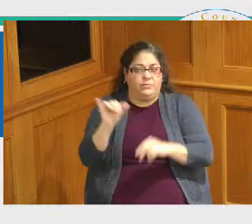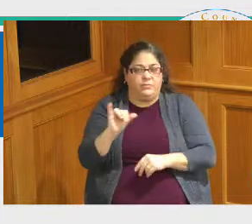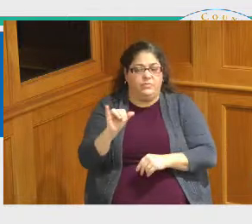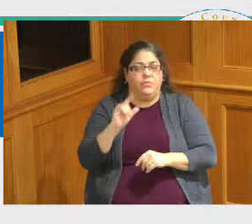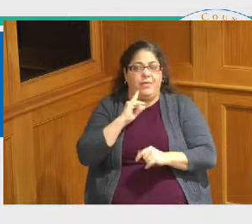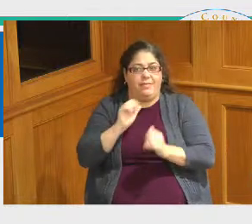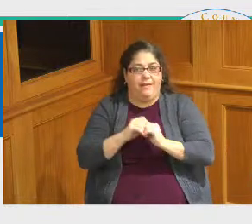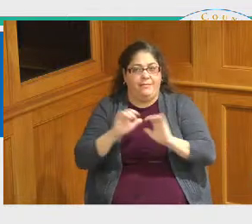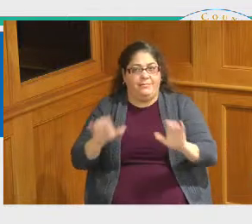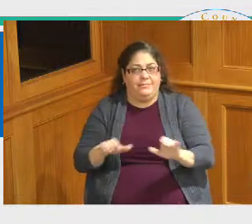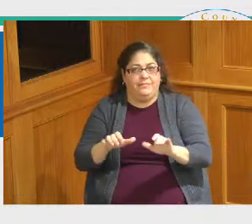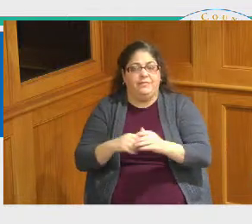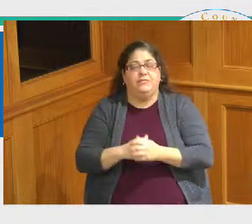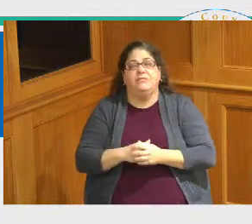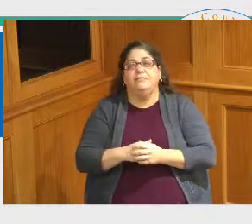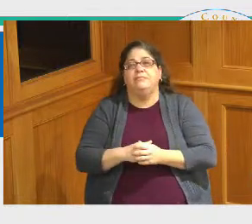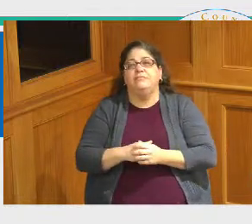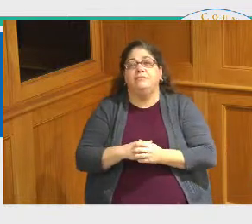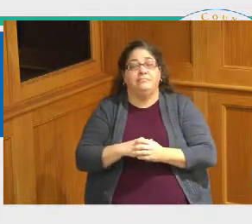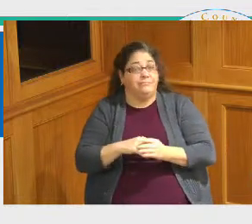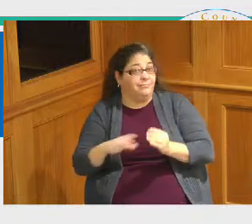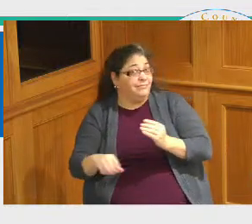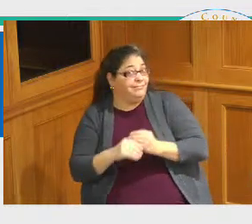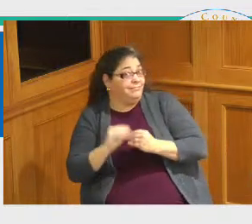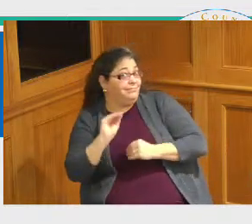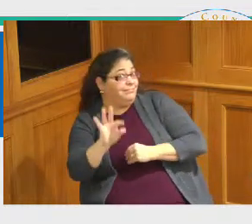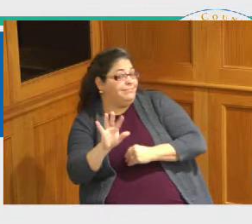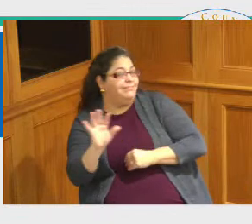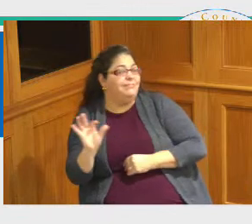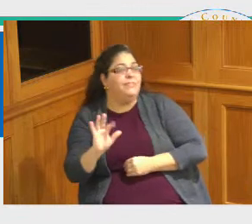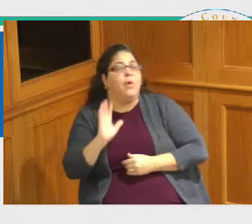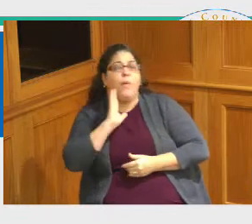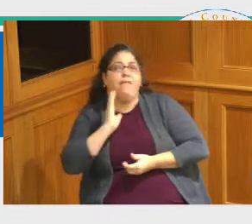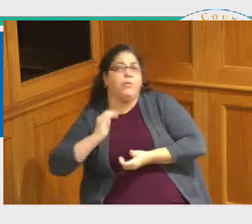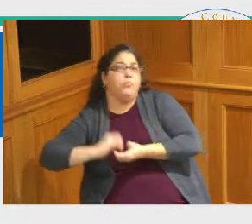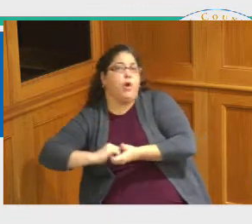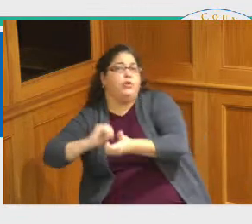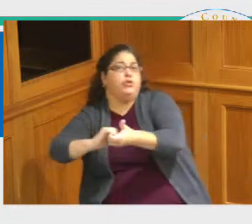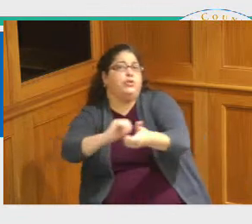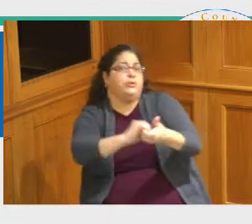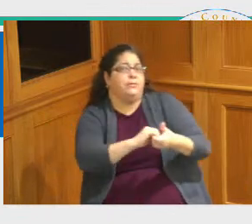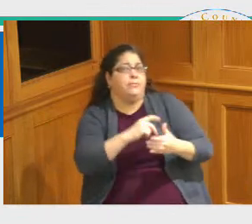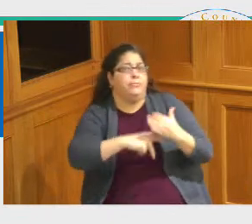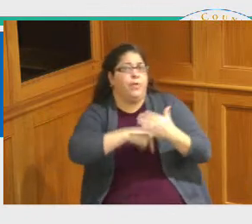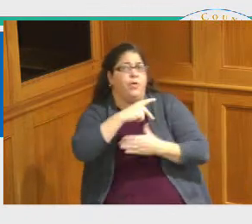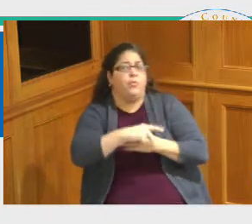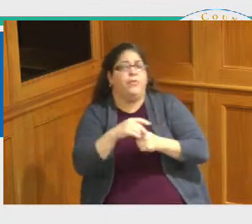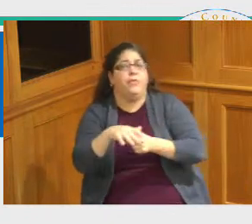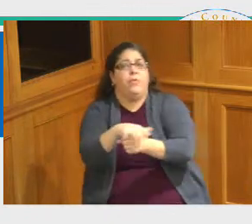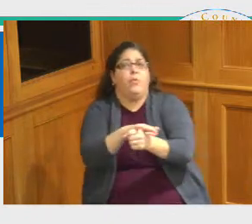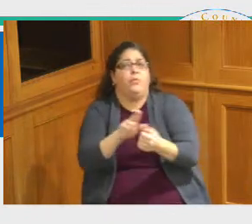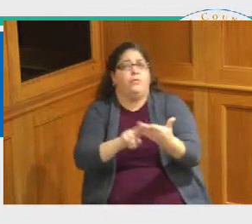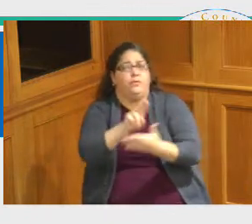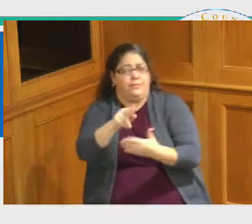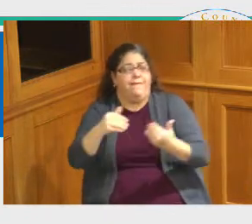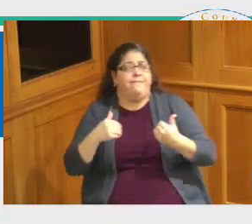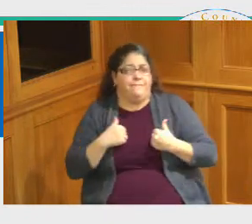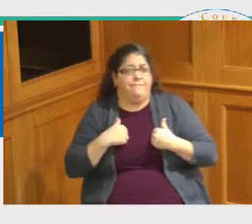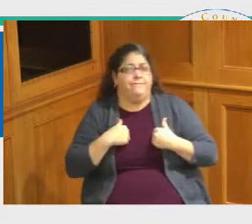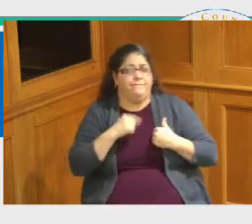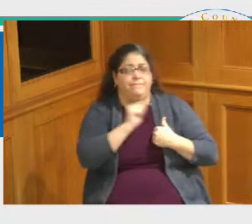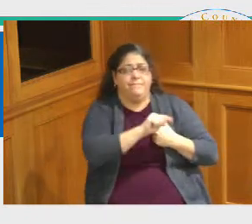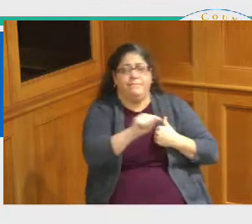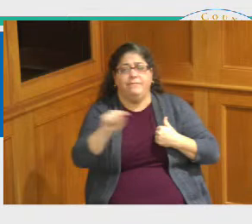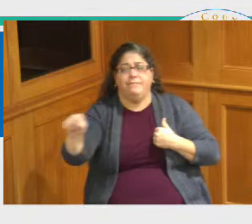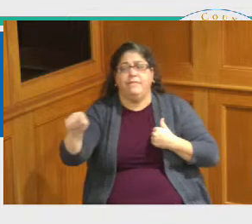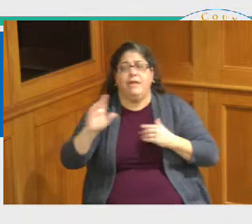activity. Just as an aside, we also have partnership programs with a number of local universities and